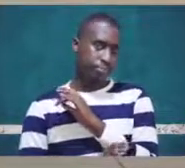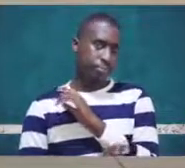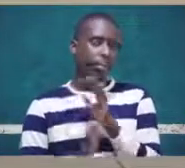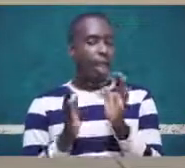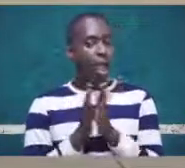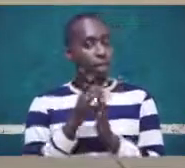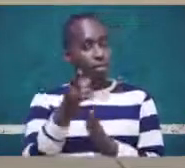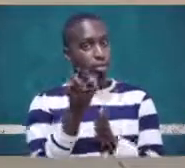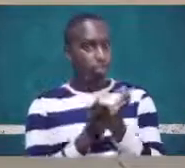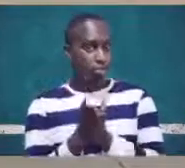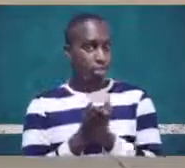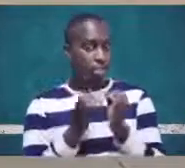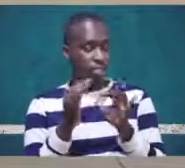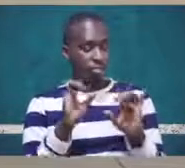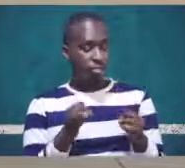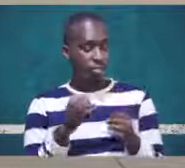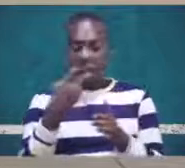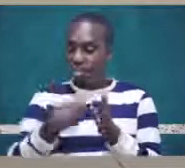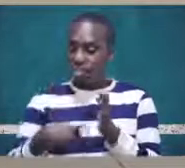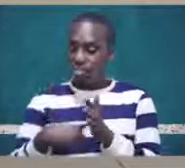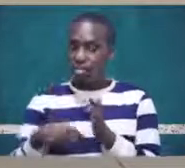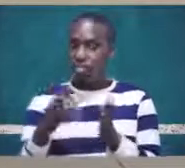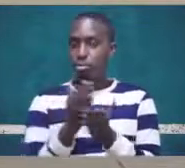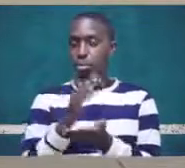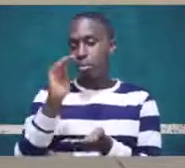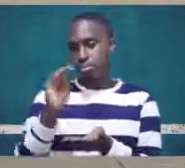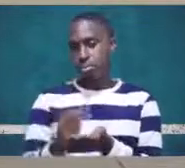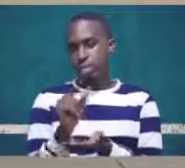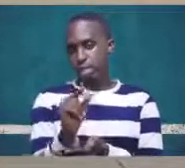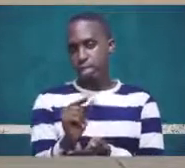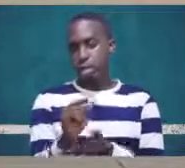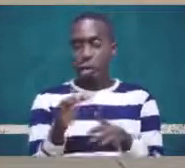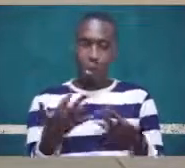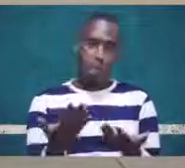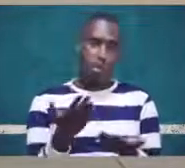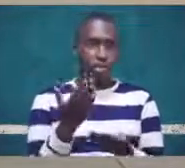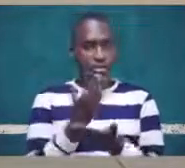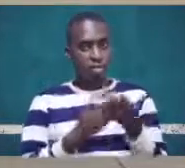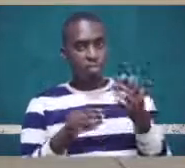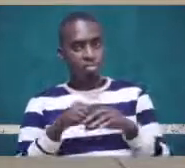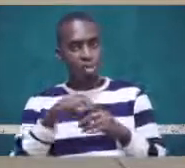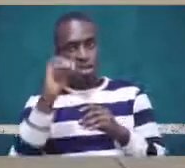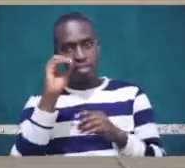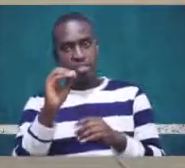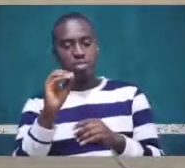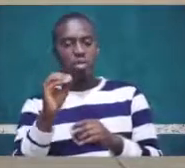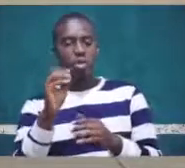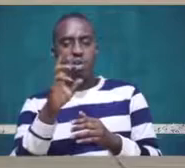for those services, when they charge the taxes, they try to reduce a little bit, or even some are at the zero